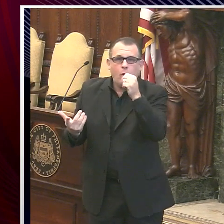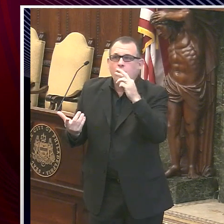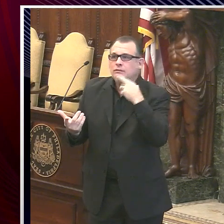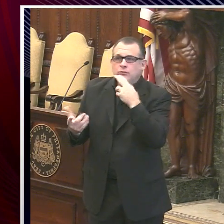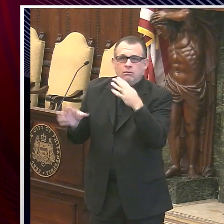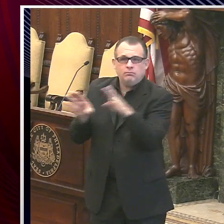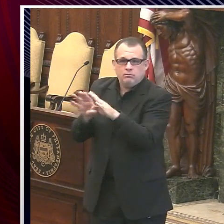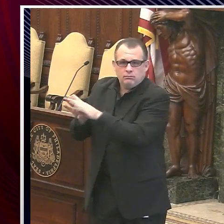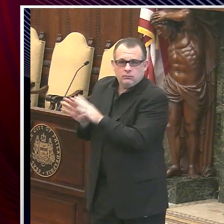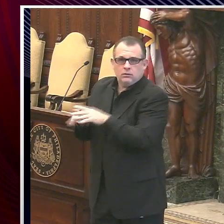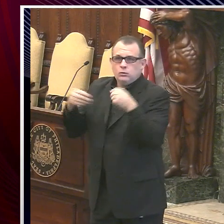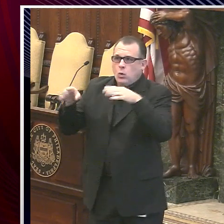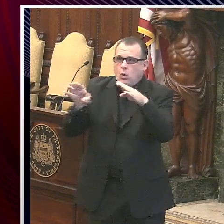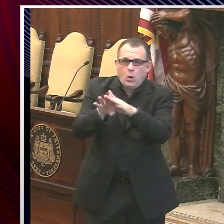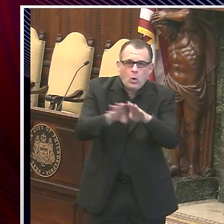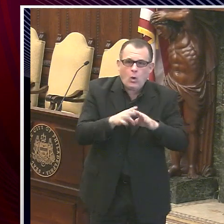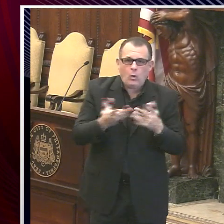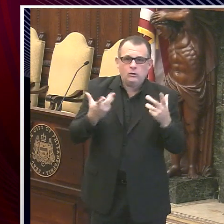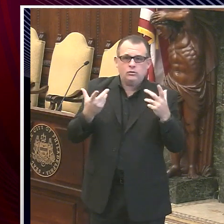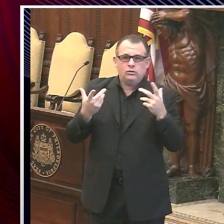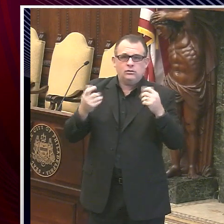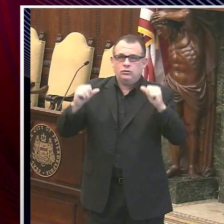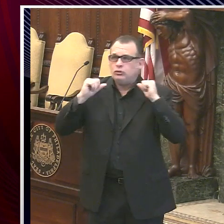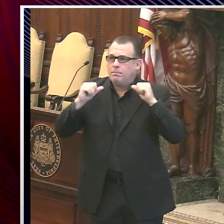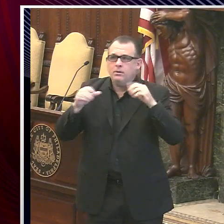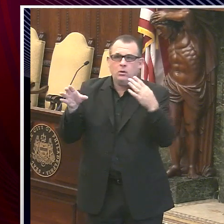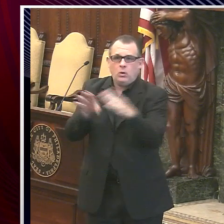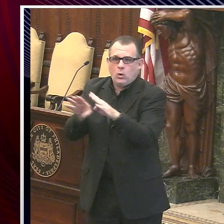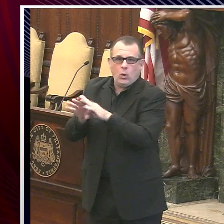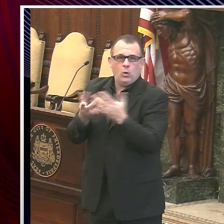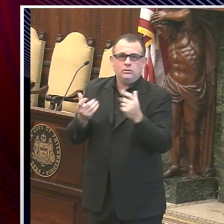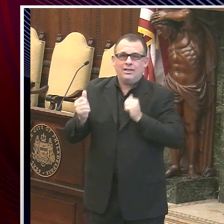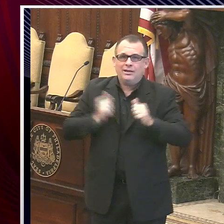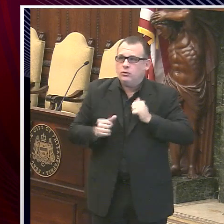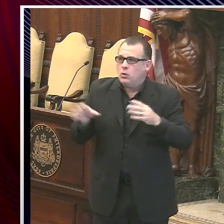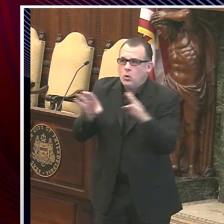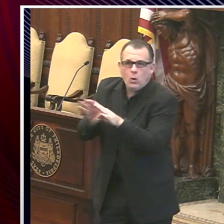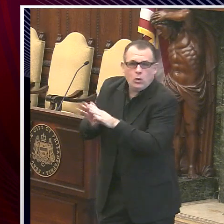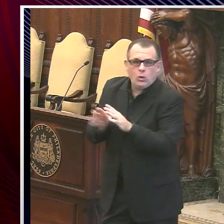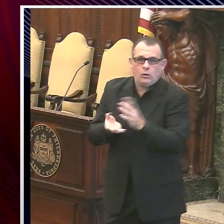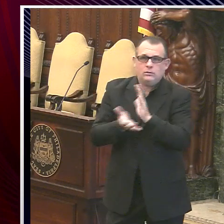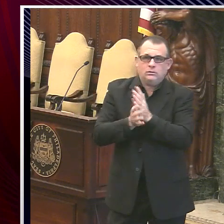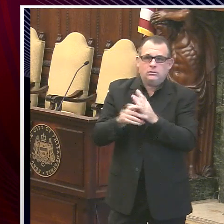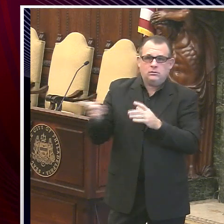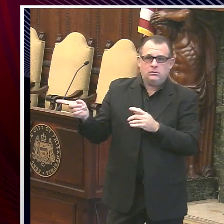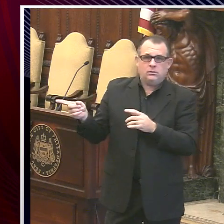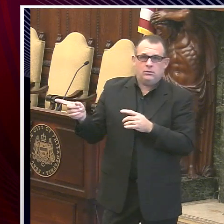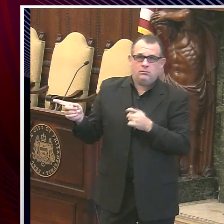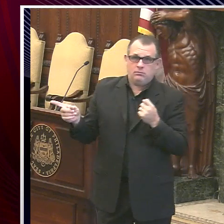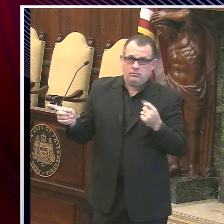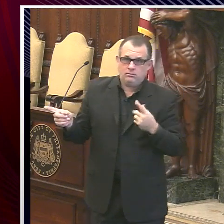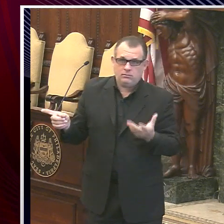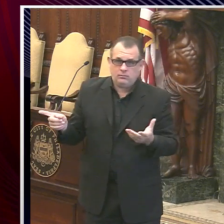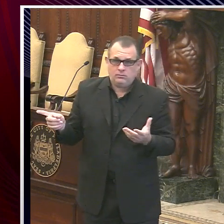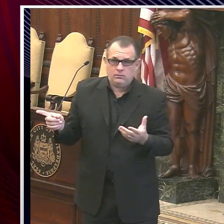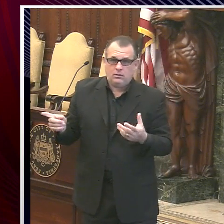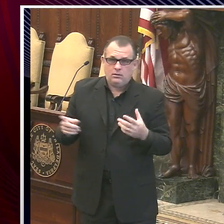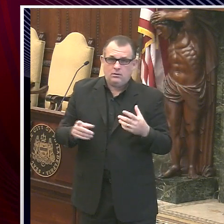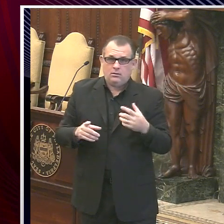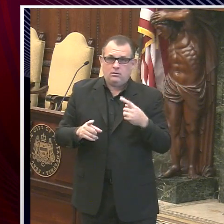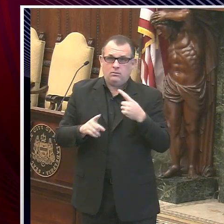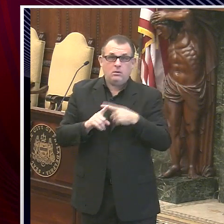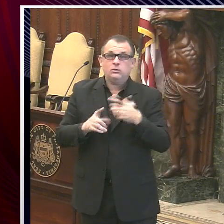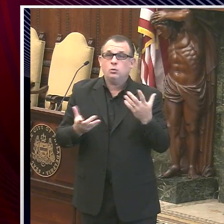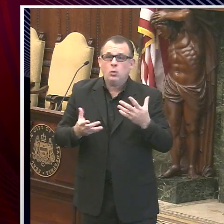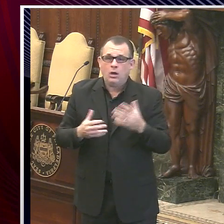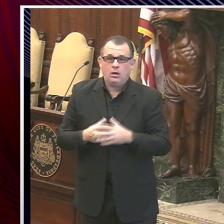retail stores, theaters, gyms, and museums. But interestingly, they left schools open. And the best news out of the past couple of weeks is